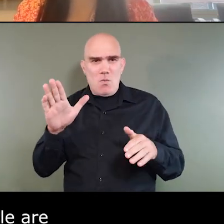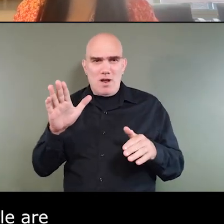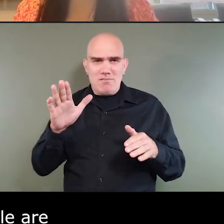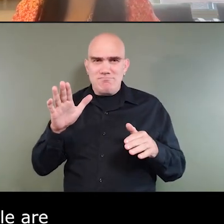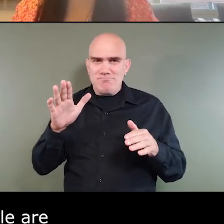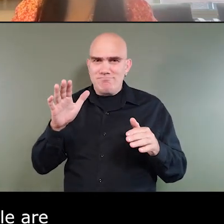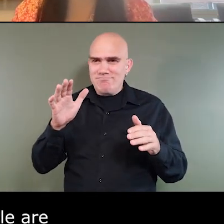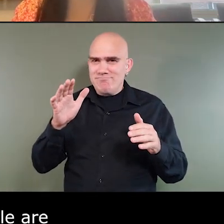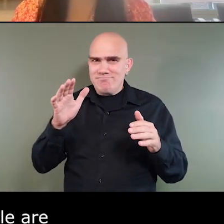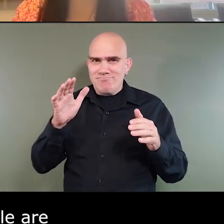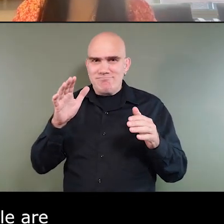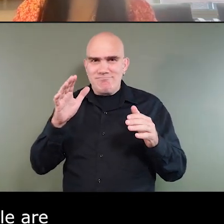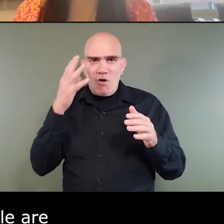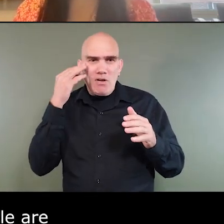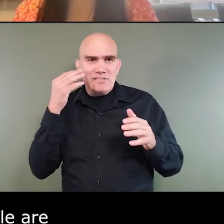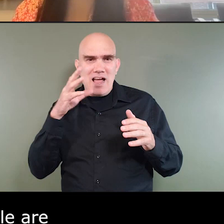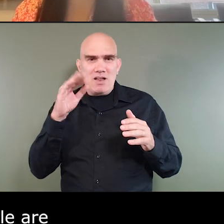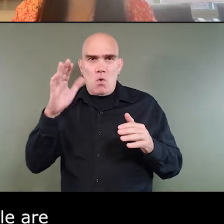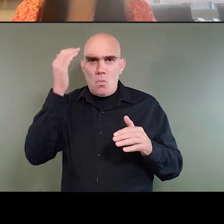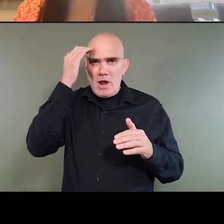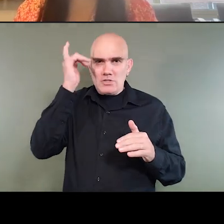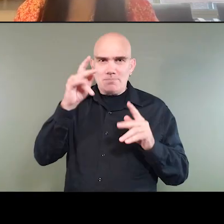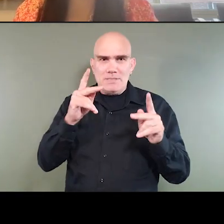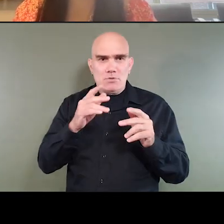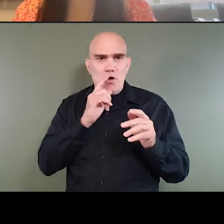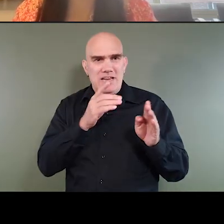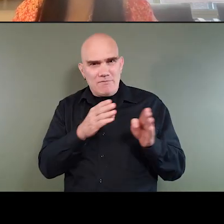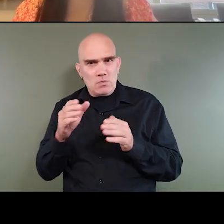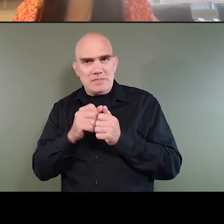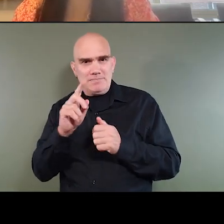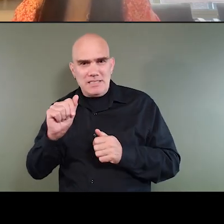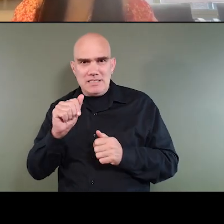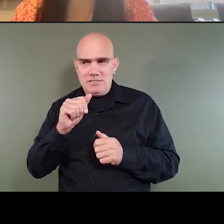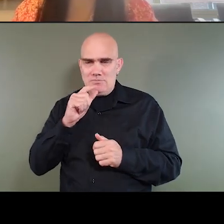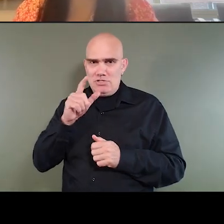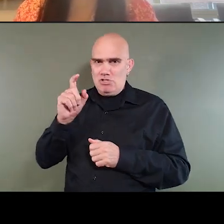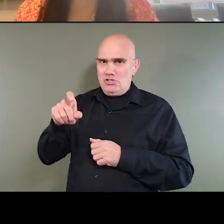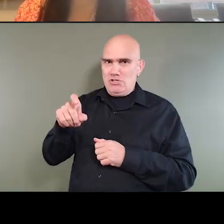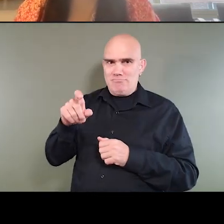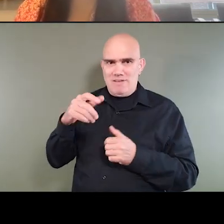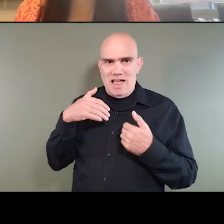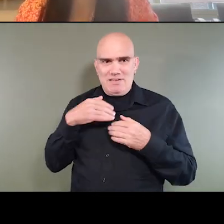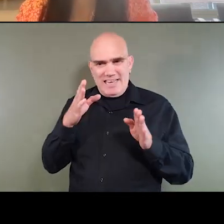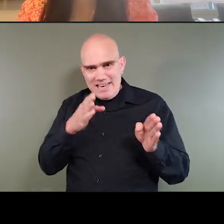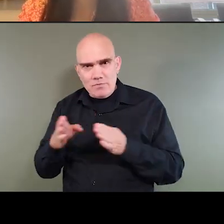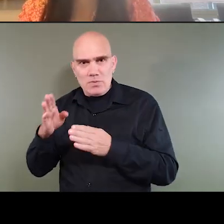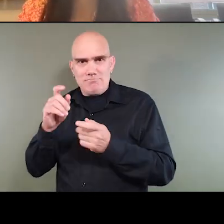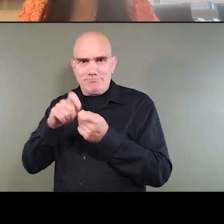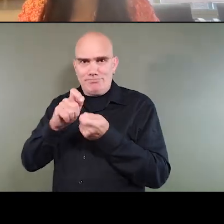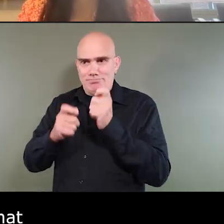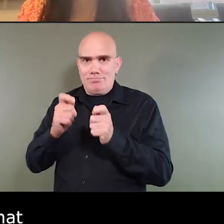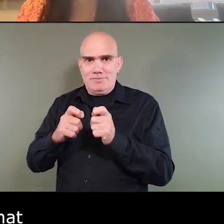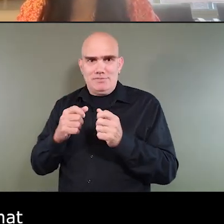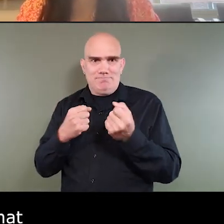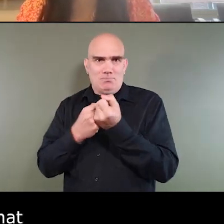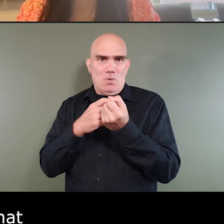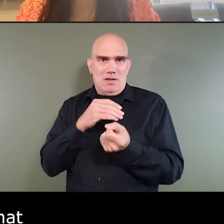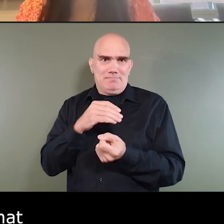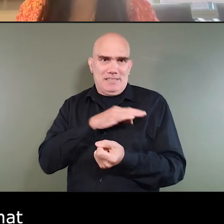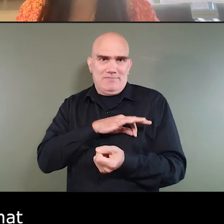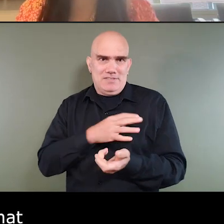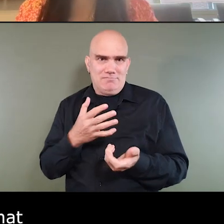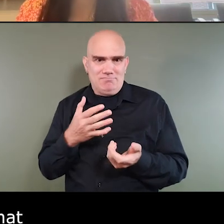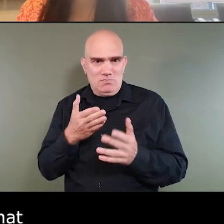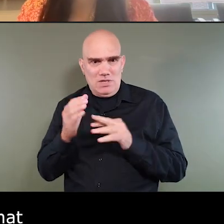awareness that people are individuals and deserve individually tailored advice and support. So, do